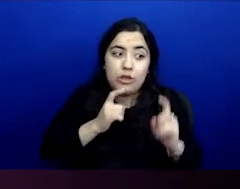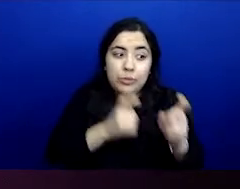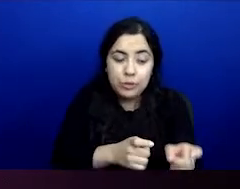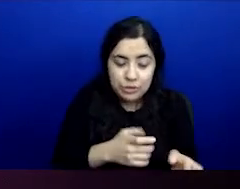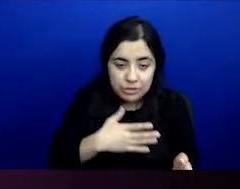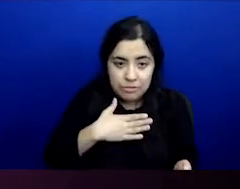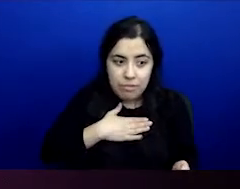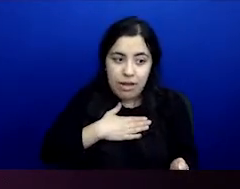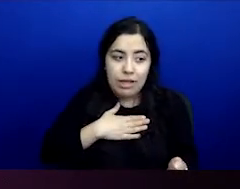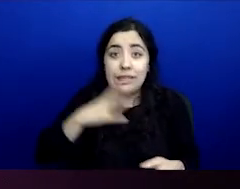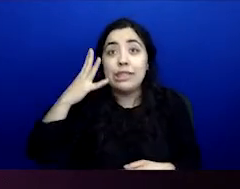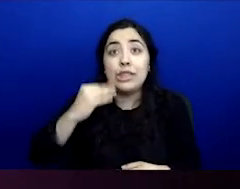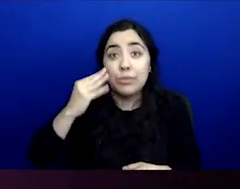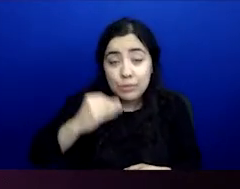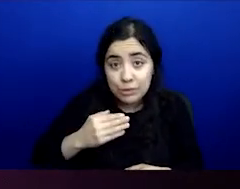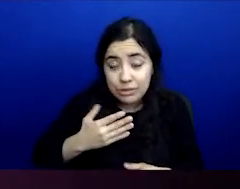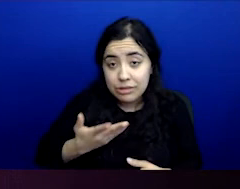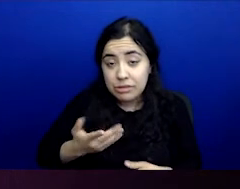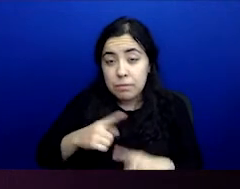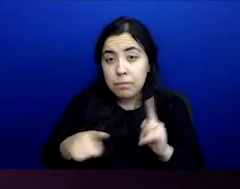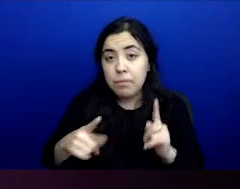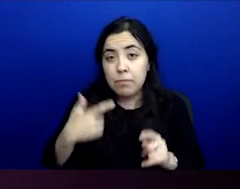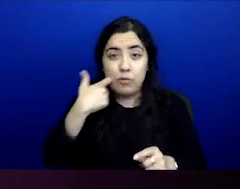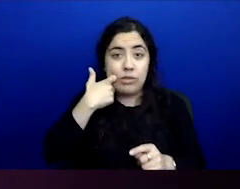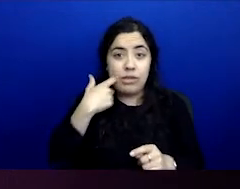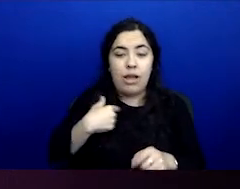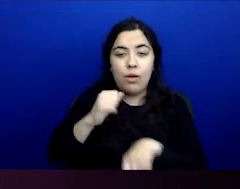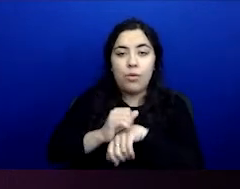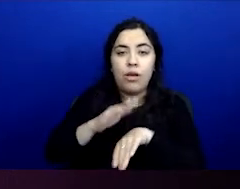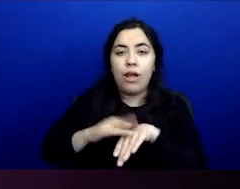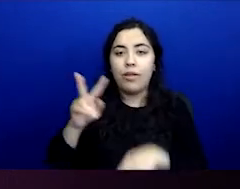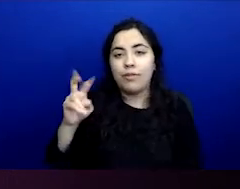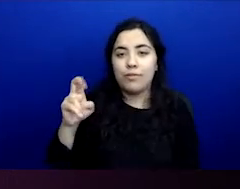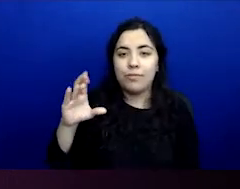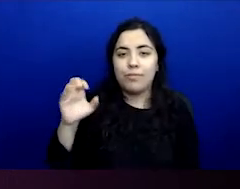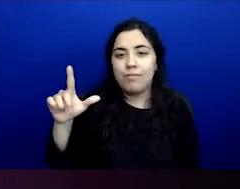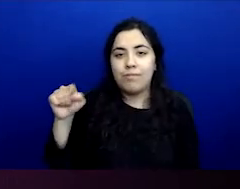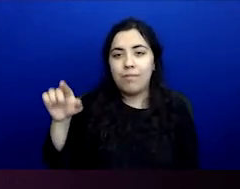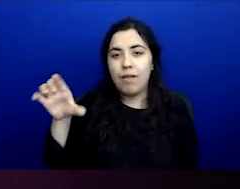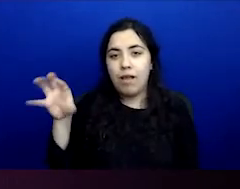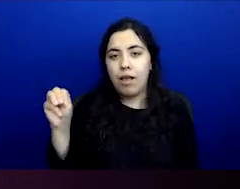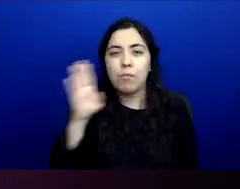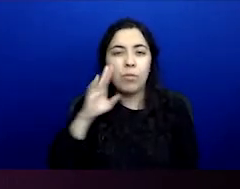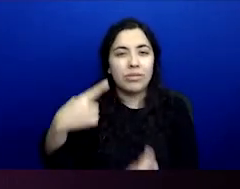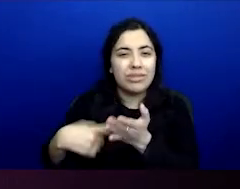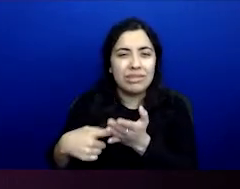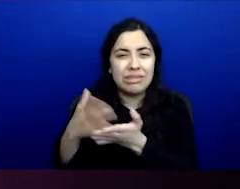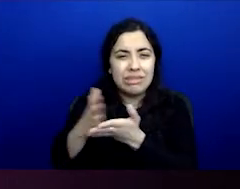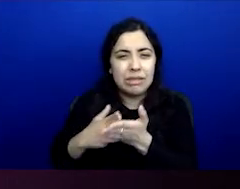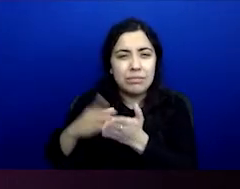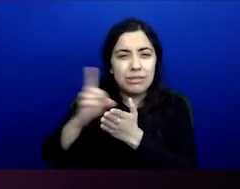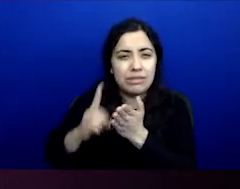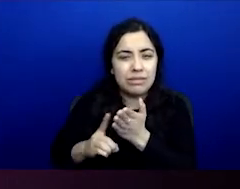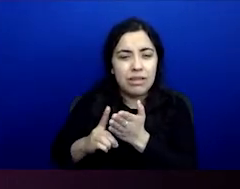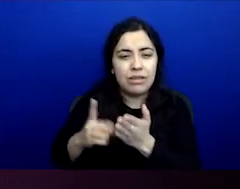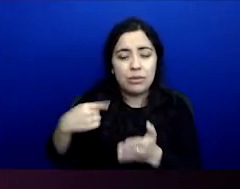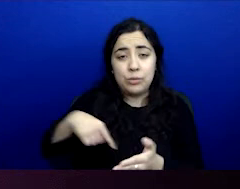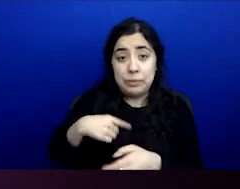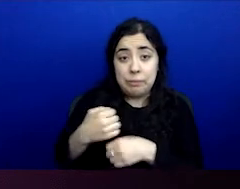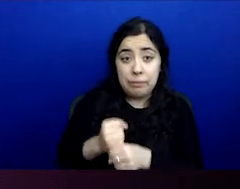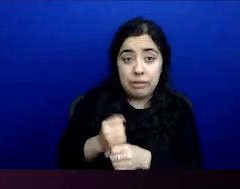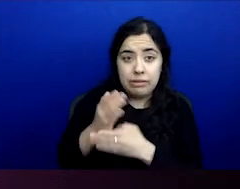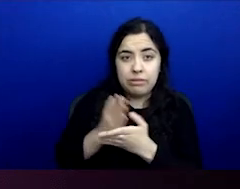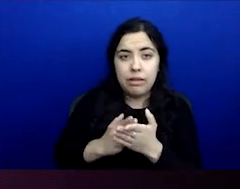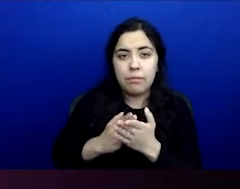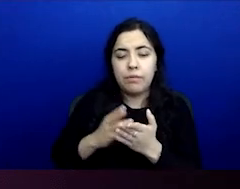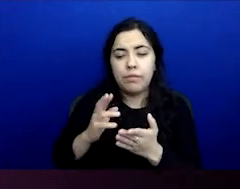on. And the most recent one is working on Vercel.com. So I'm just going to talk a little bit about some of the design decisions we've made, some of the